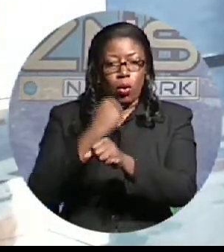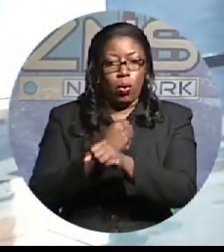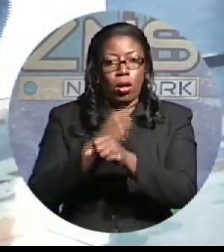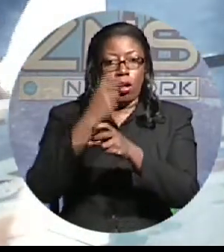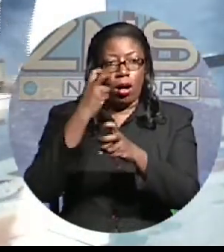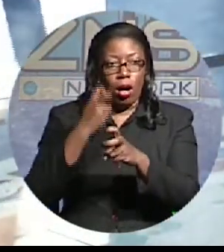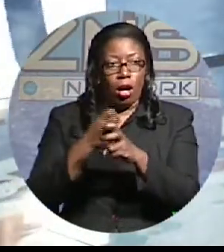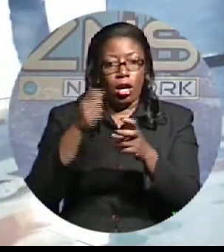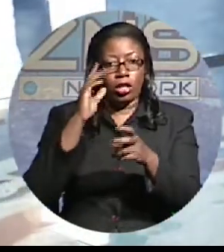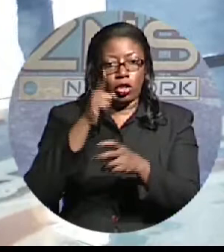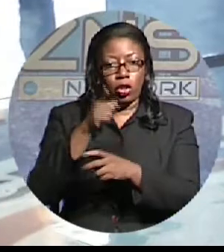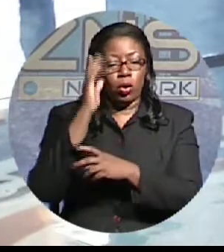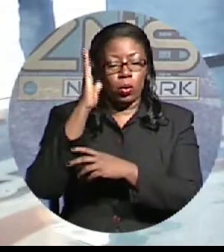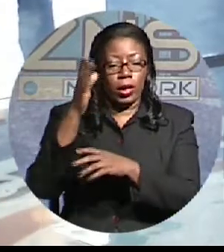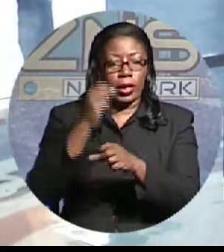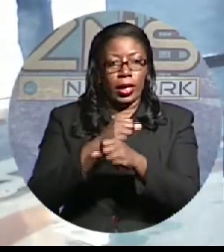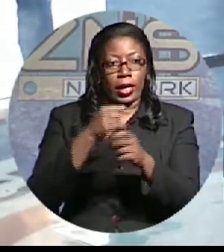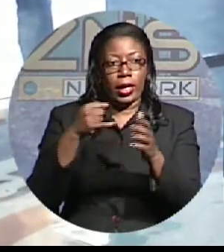get it.